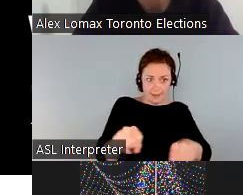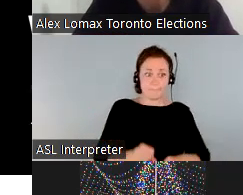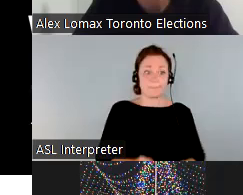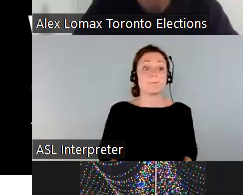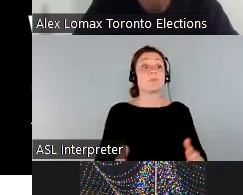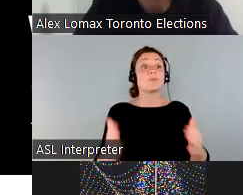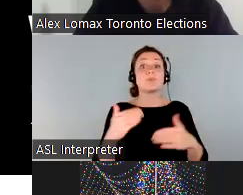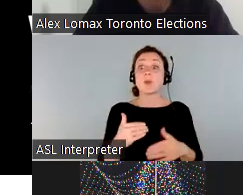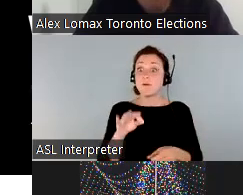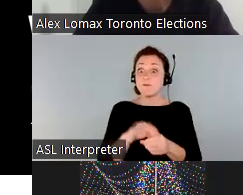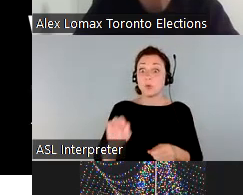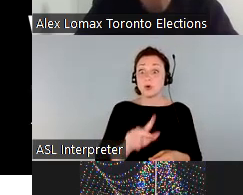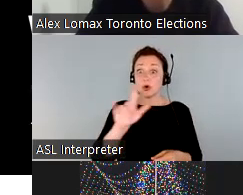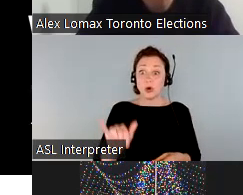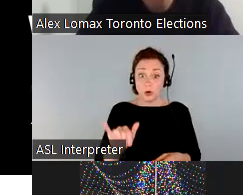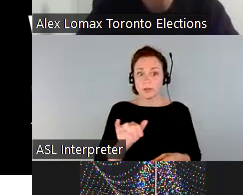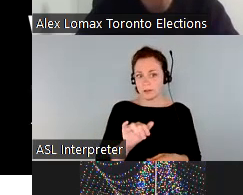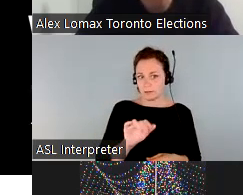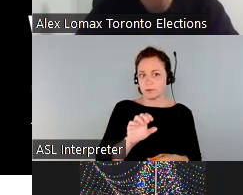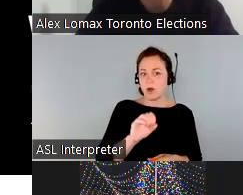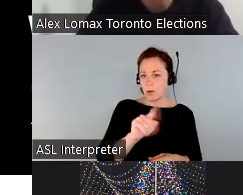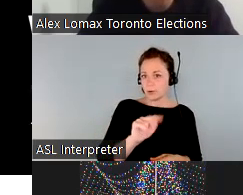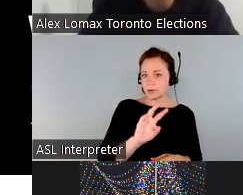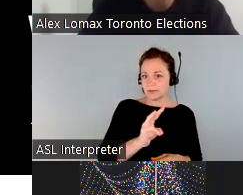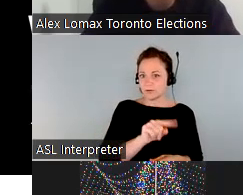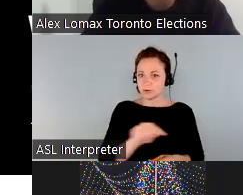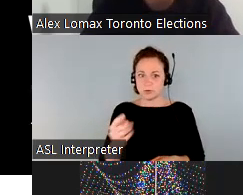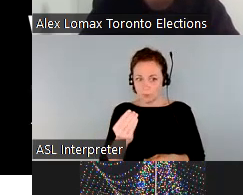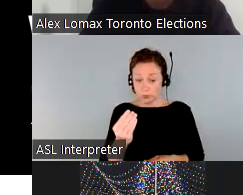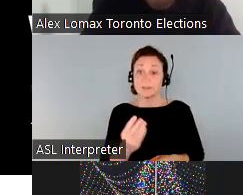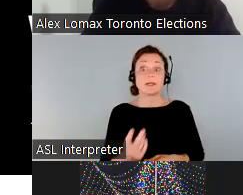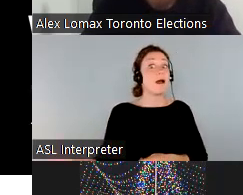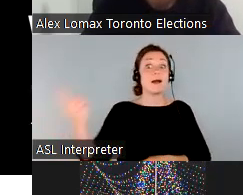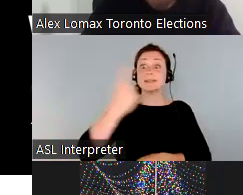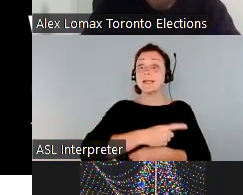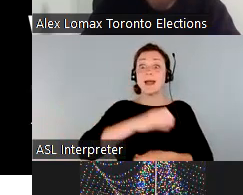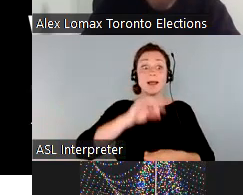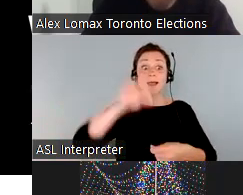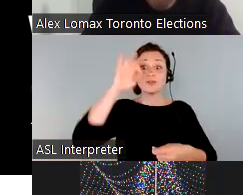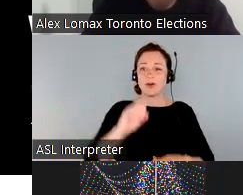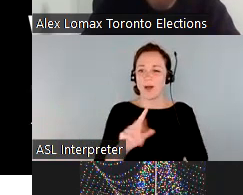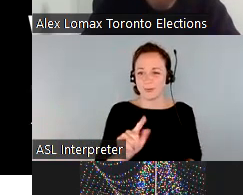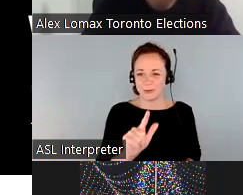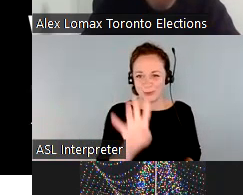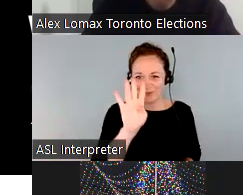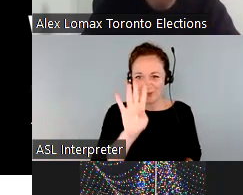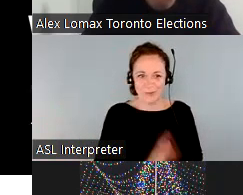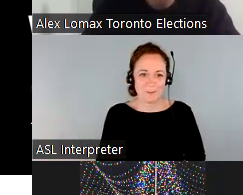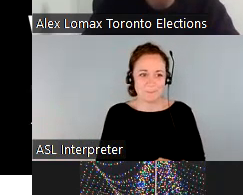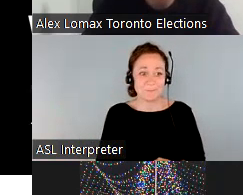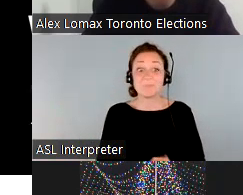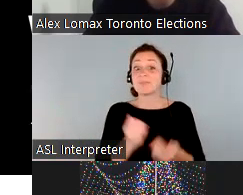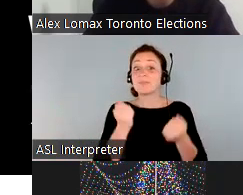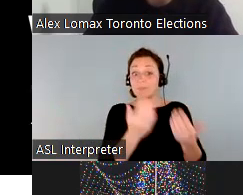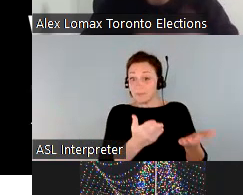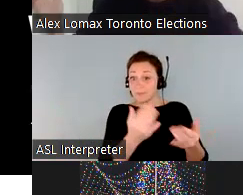October 7th, 14th. Election day, the big day, is October 24th. And my final slide is just some